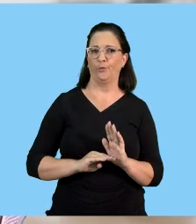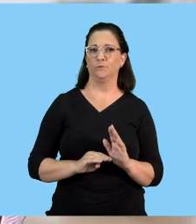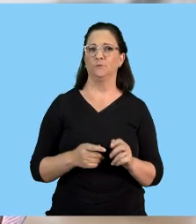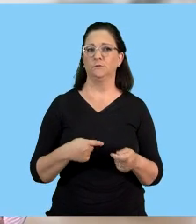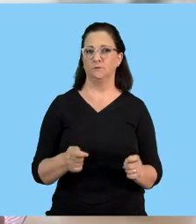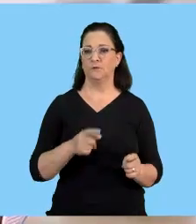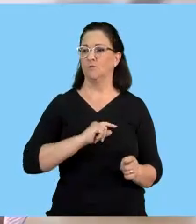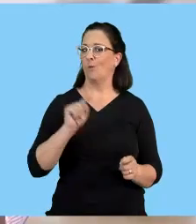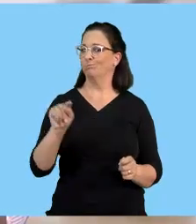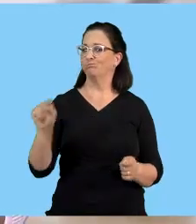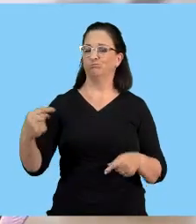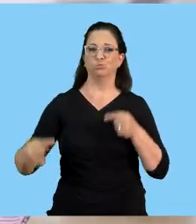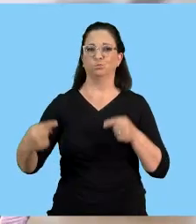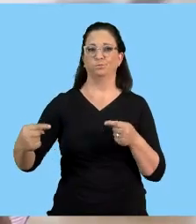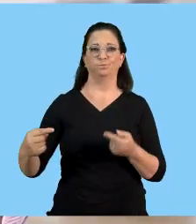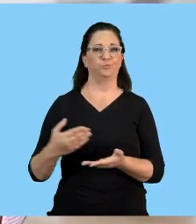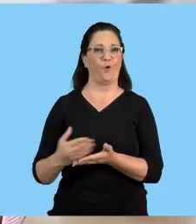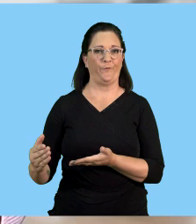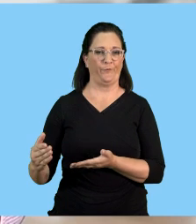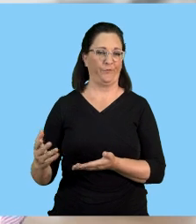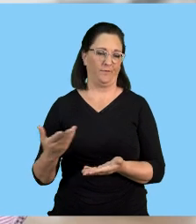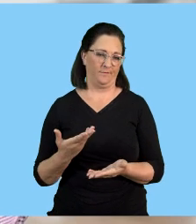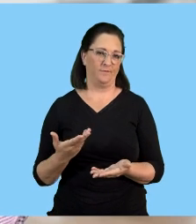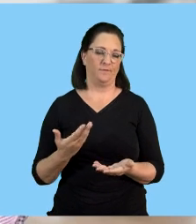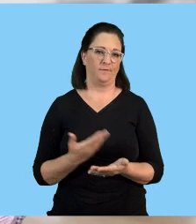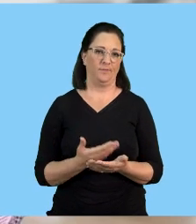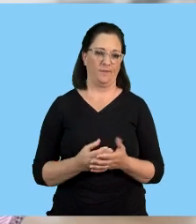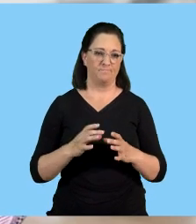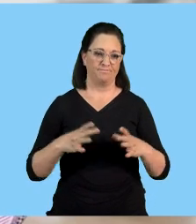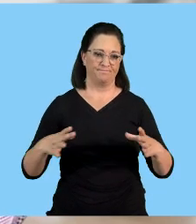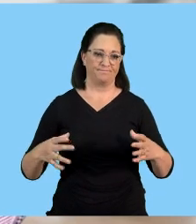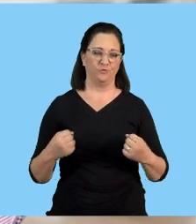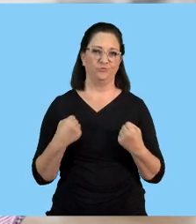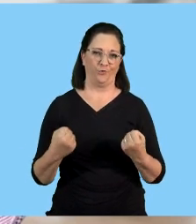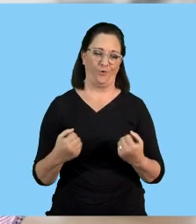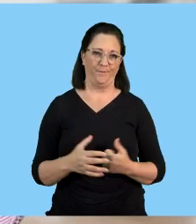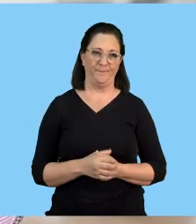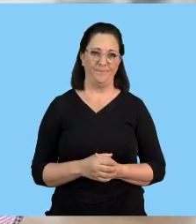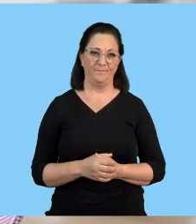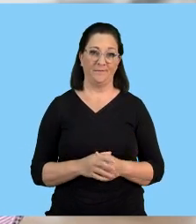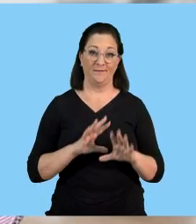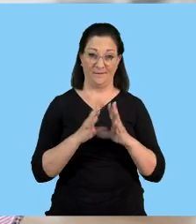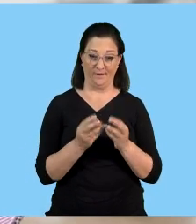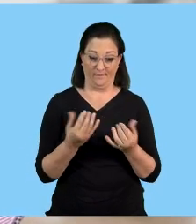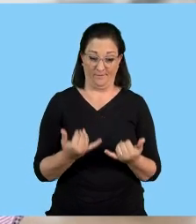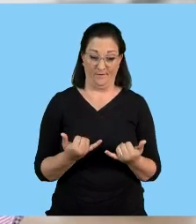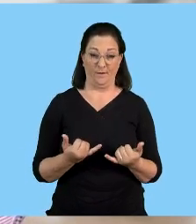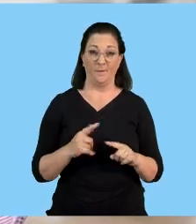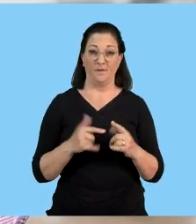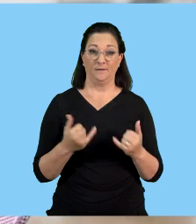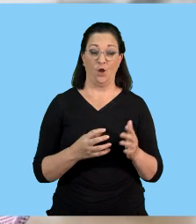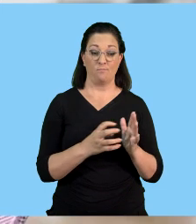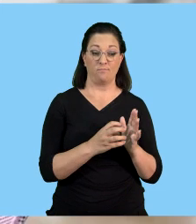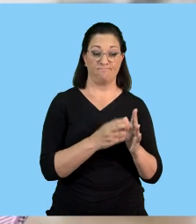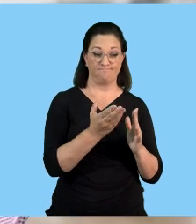we are able to eliminate competitors and we are dominating the market prices. So that's all for now. We're going to go